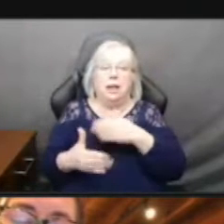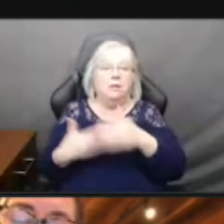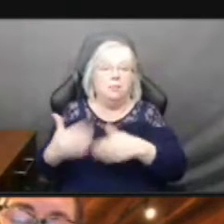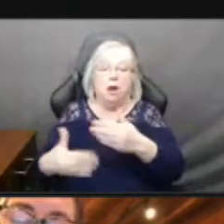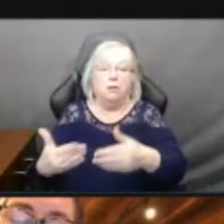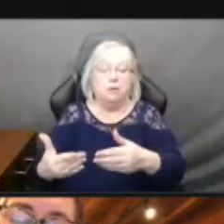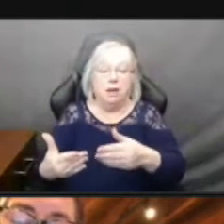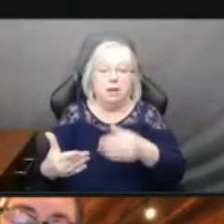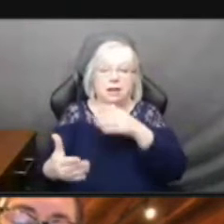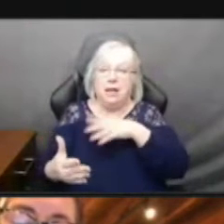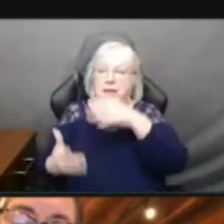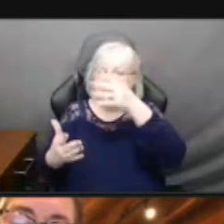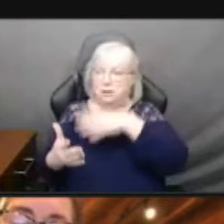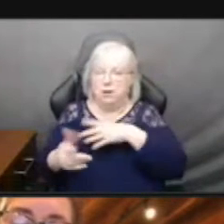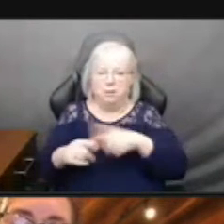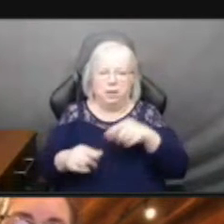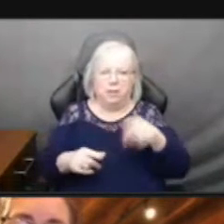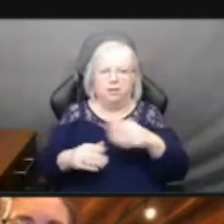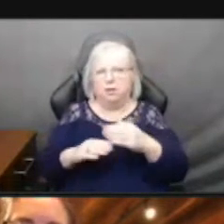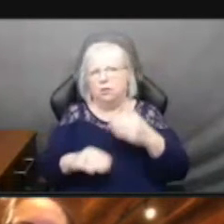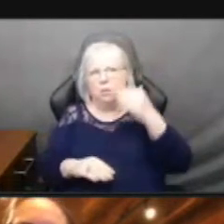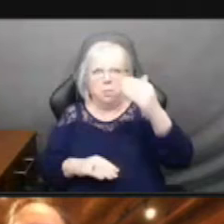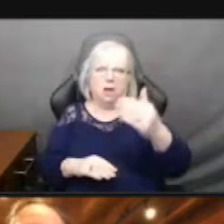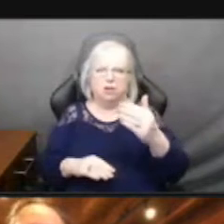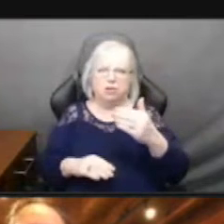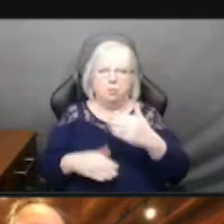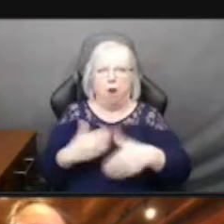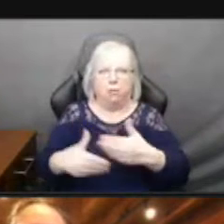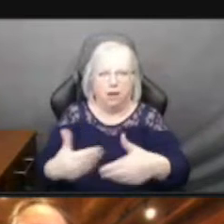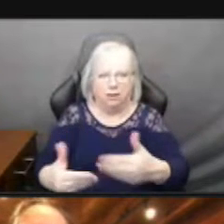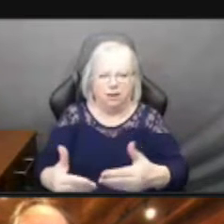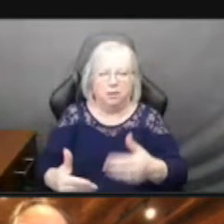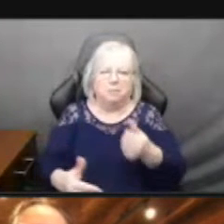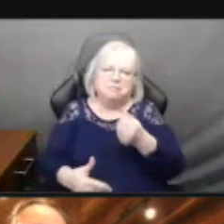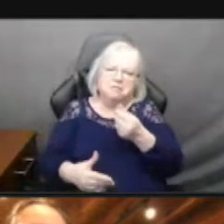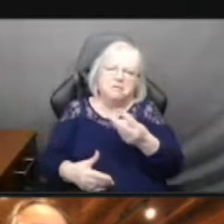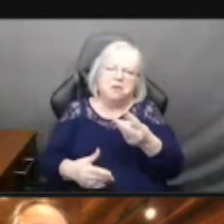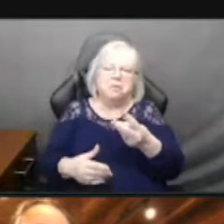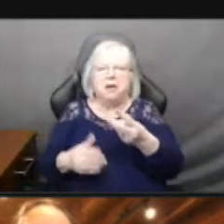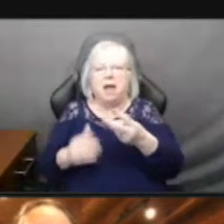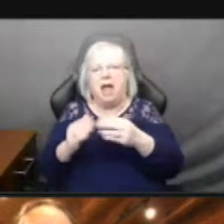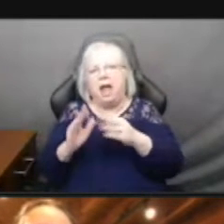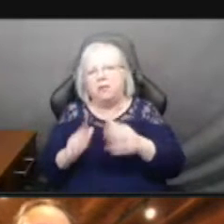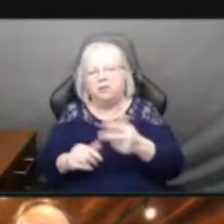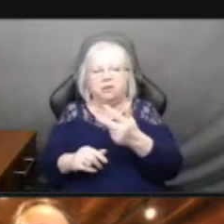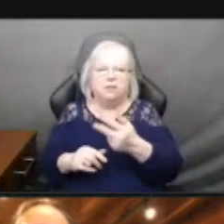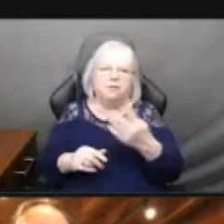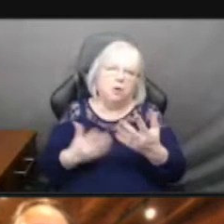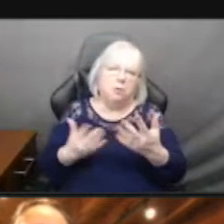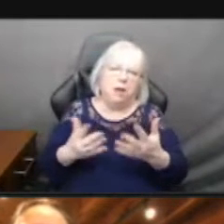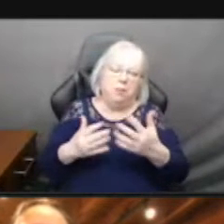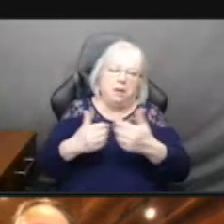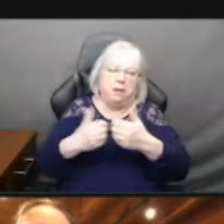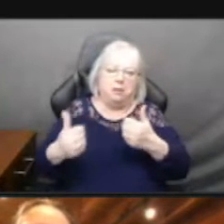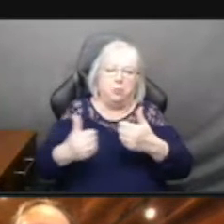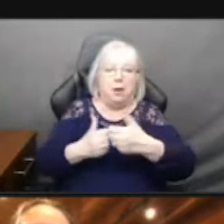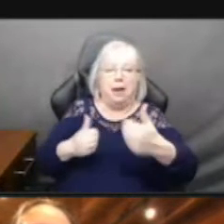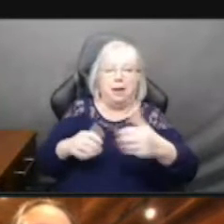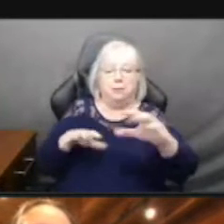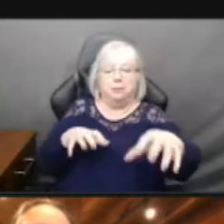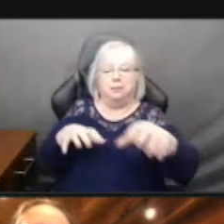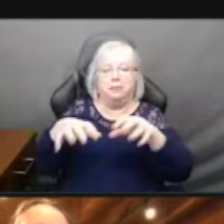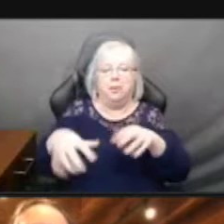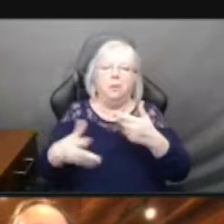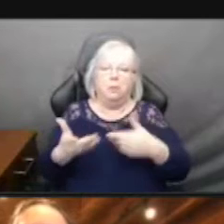gentlemen, but this is too excessive progress. I mean, a couple of houses, 3 or 4 maybe, that is spread out. We could